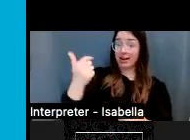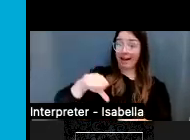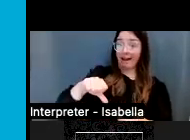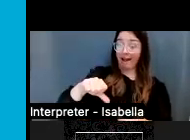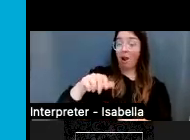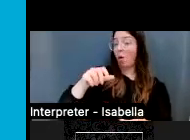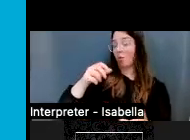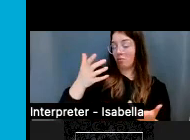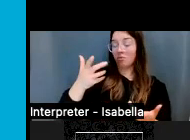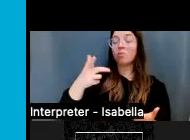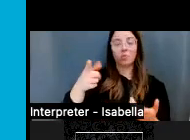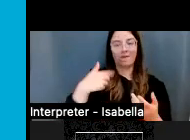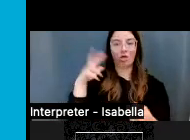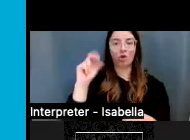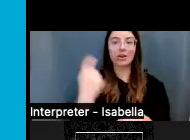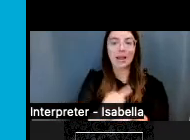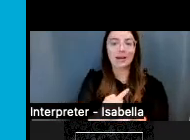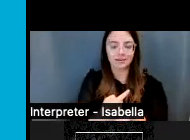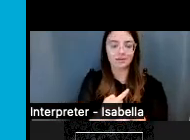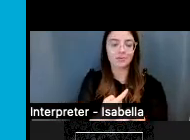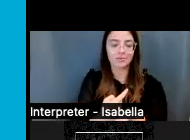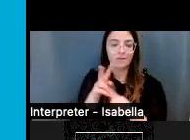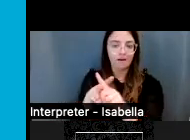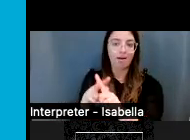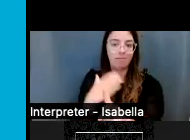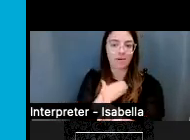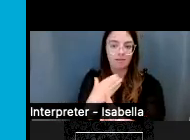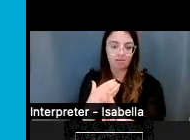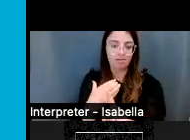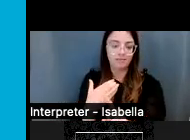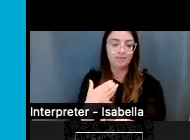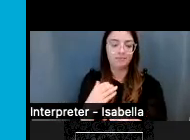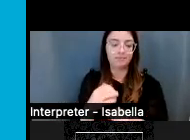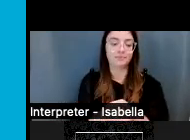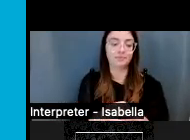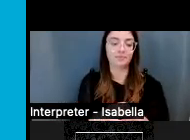decision. So if you ask for a service and DRS says we can't provide that service,